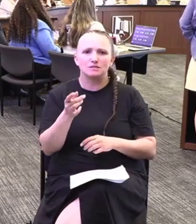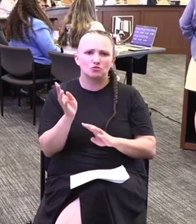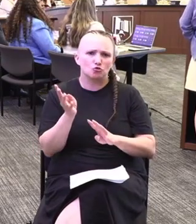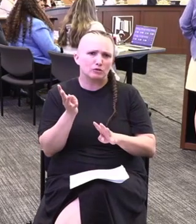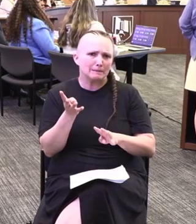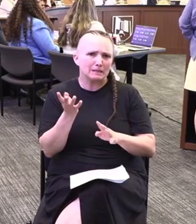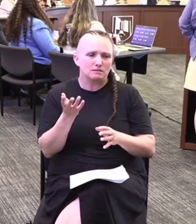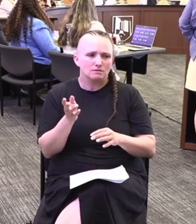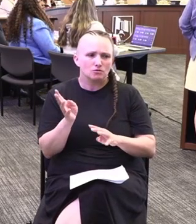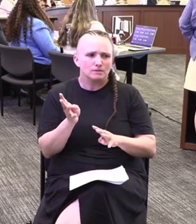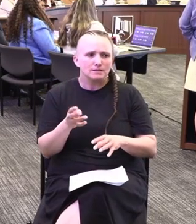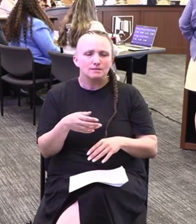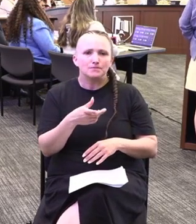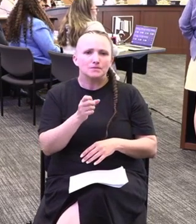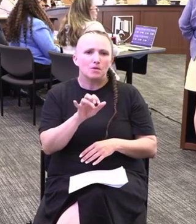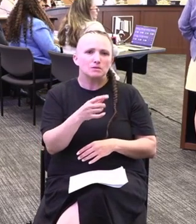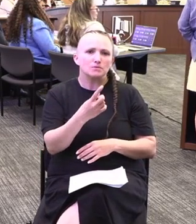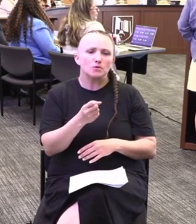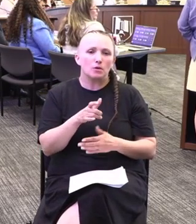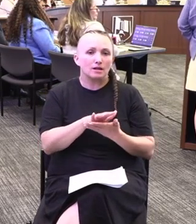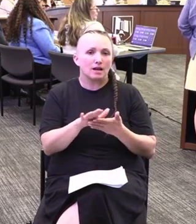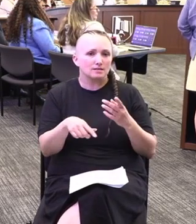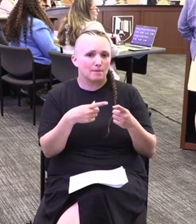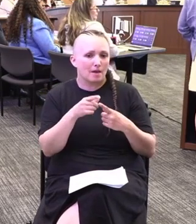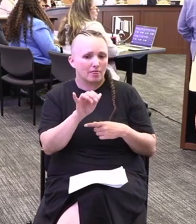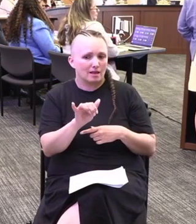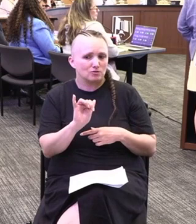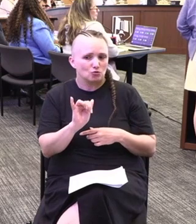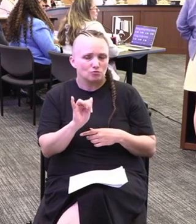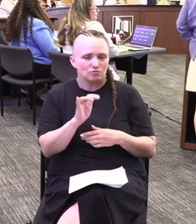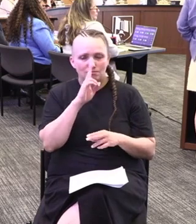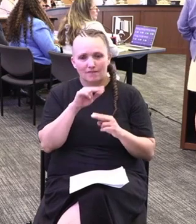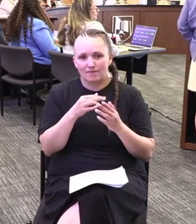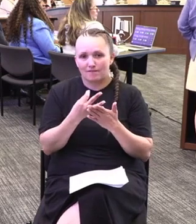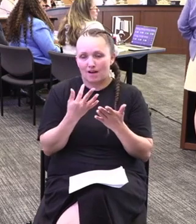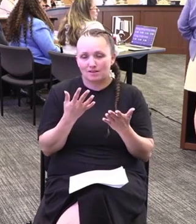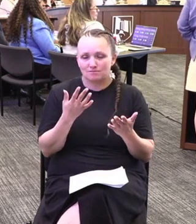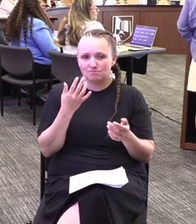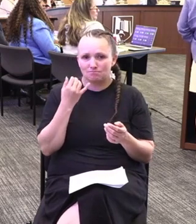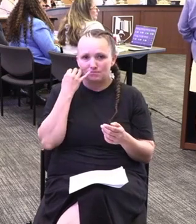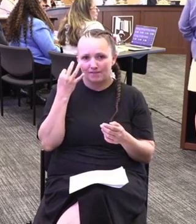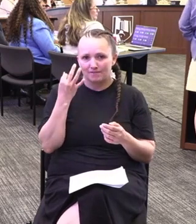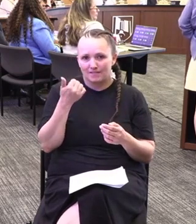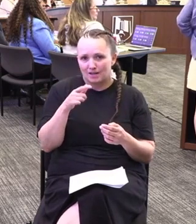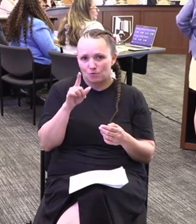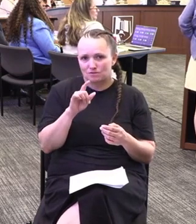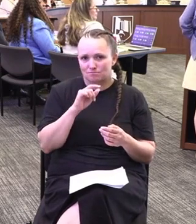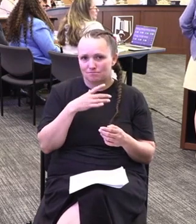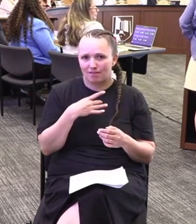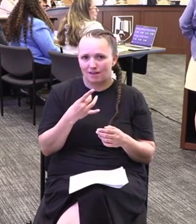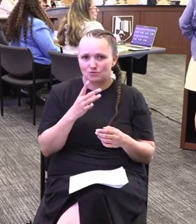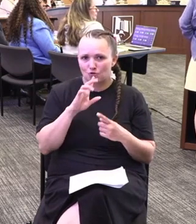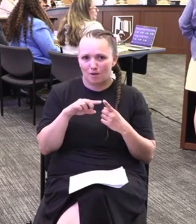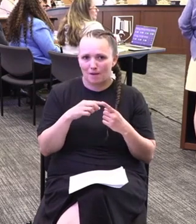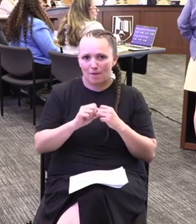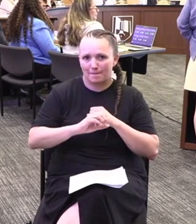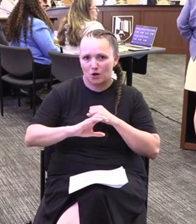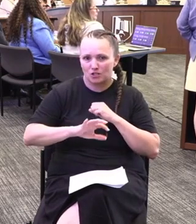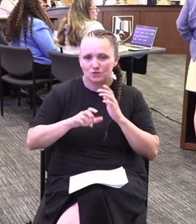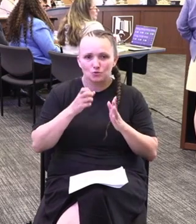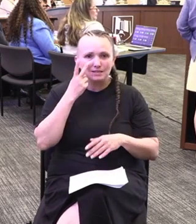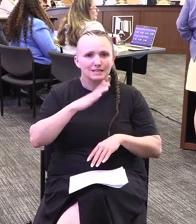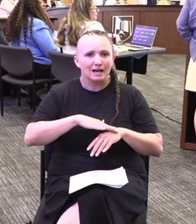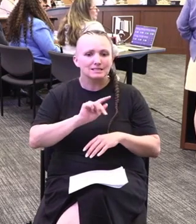doing streaming. The nice thing about those too, fun fact, if anyone's crazy about marketing, is you see that on TV.